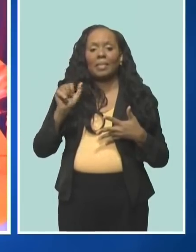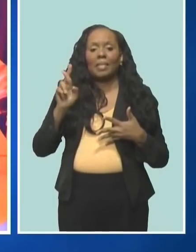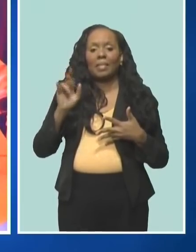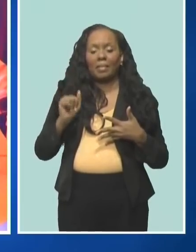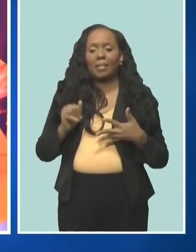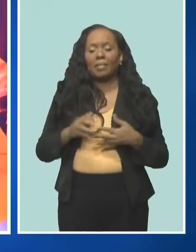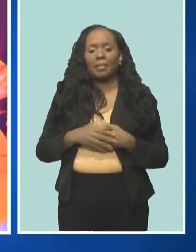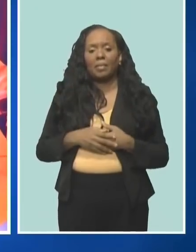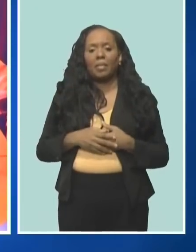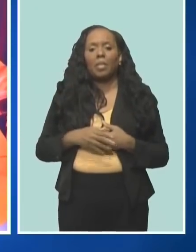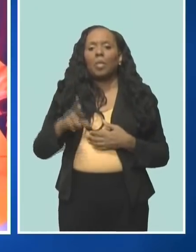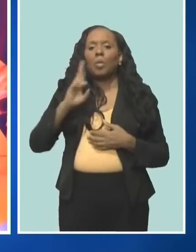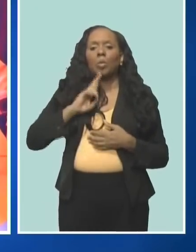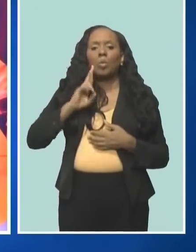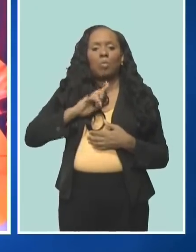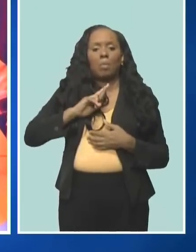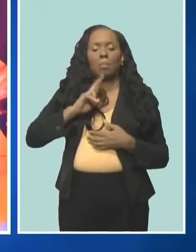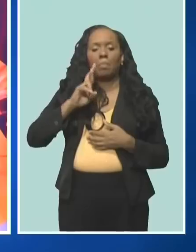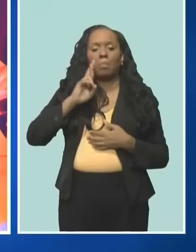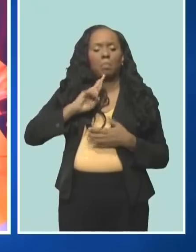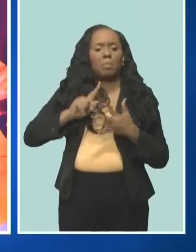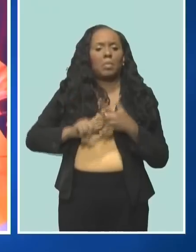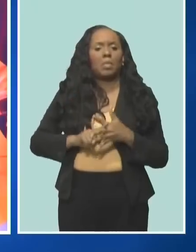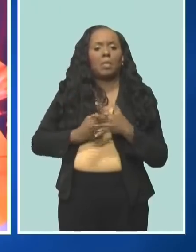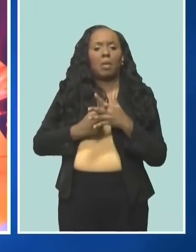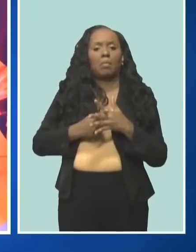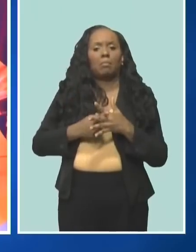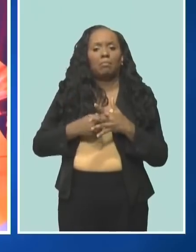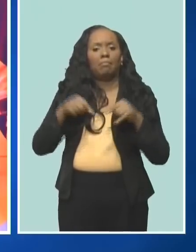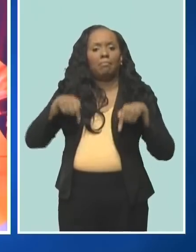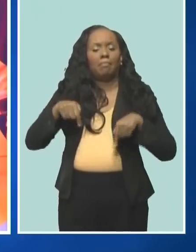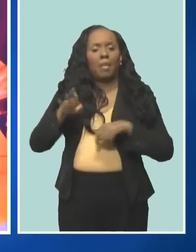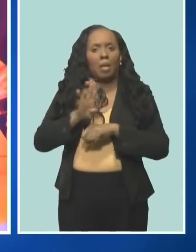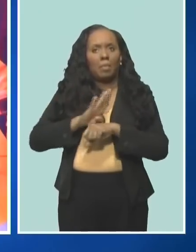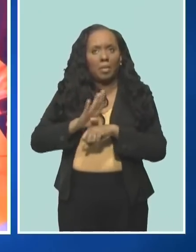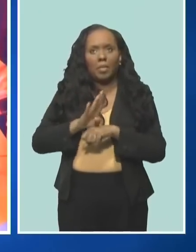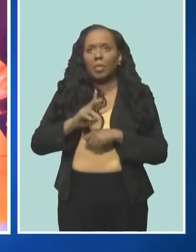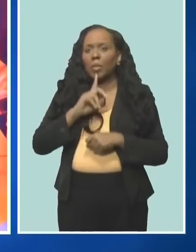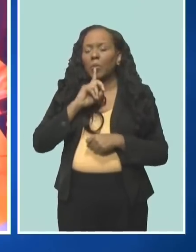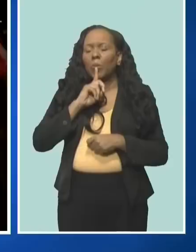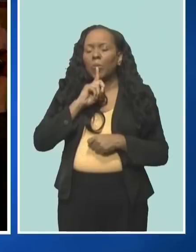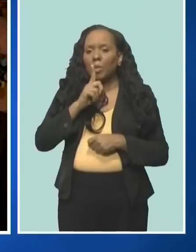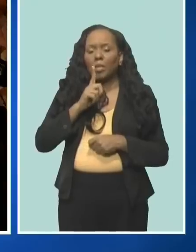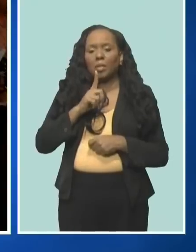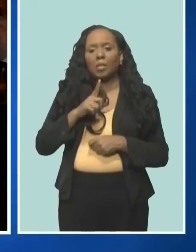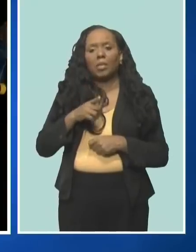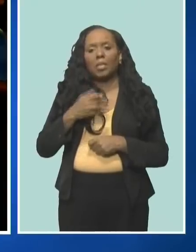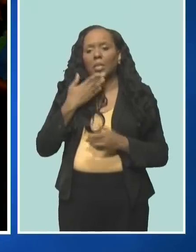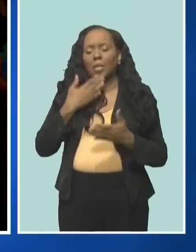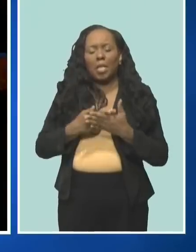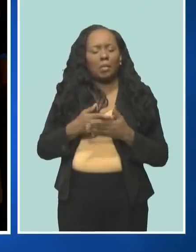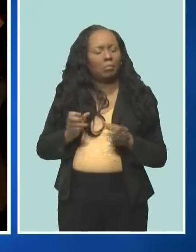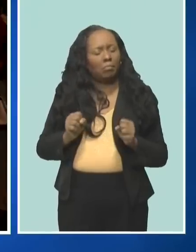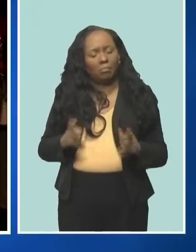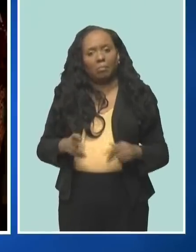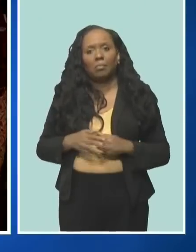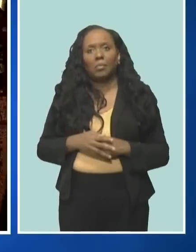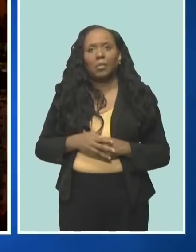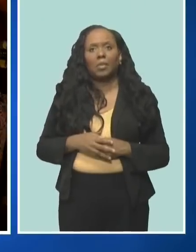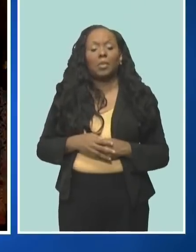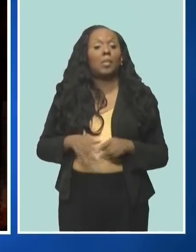is indeed a very special category for us. In the Gold Partner category, we welcome back